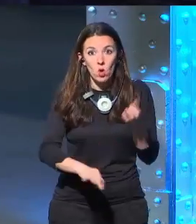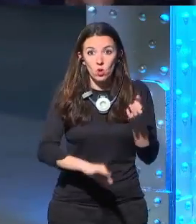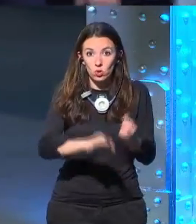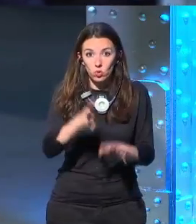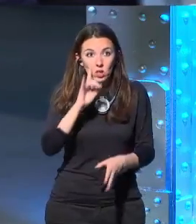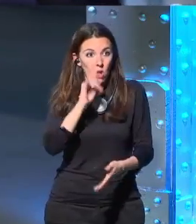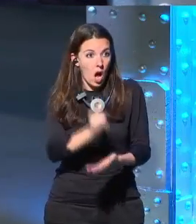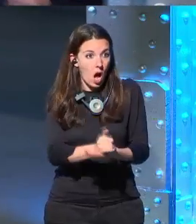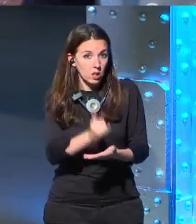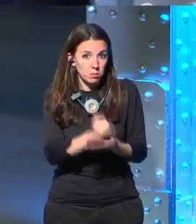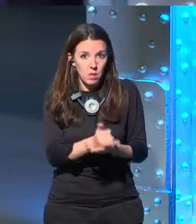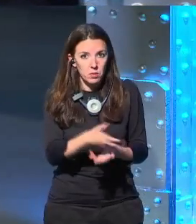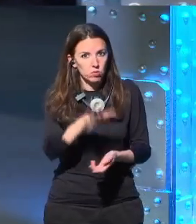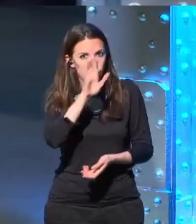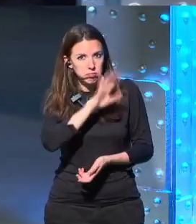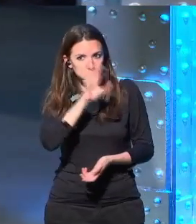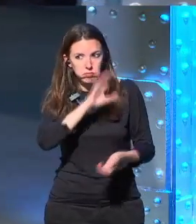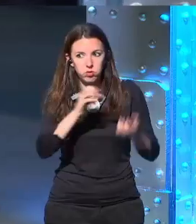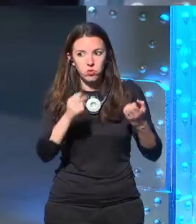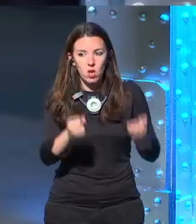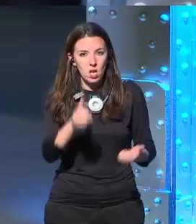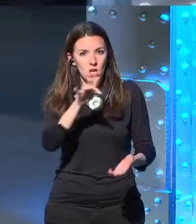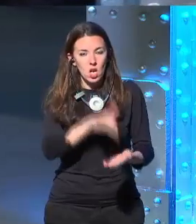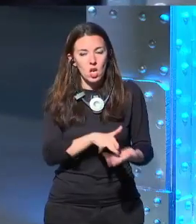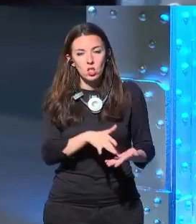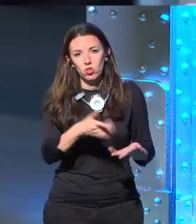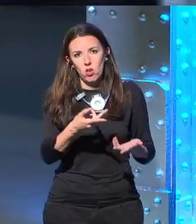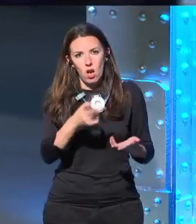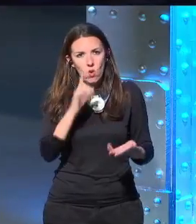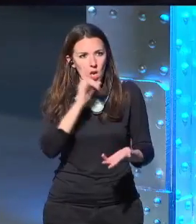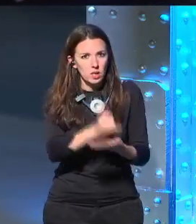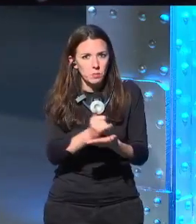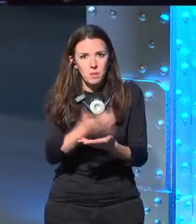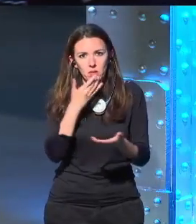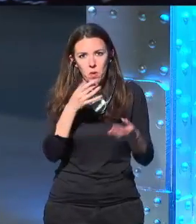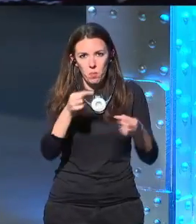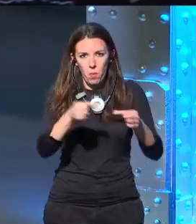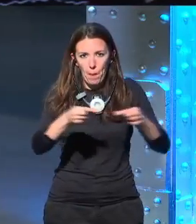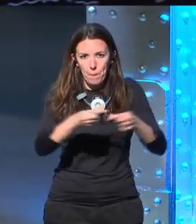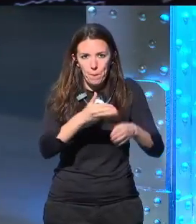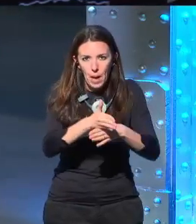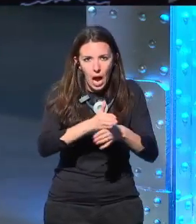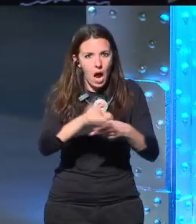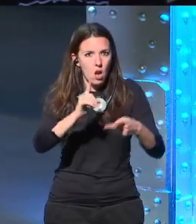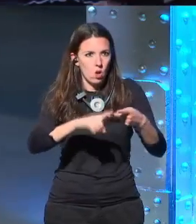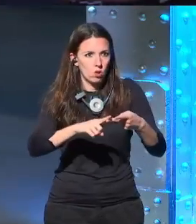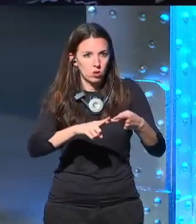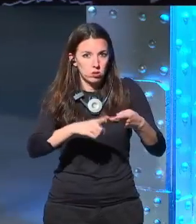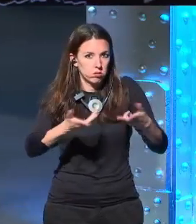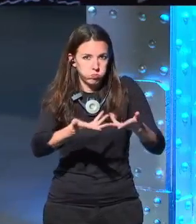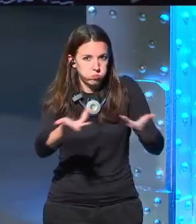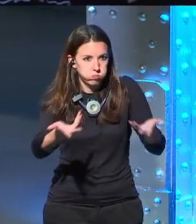puts pebbles and sticks into the little streams in Vinci and sees how the water curls and